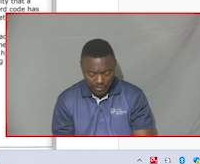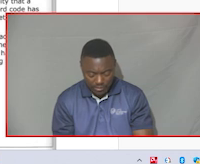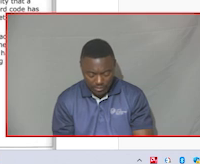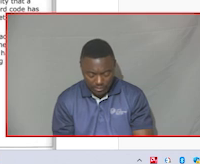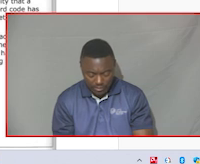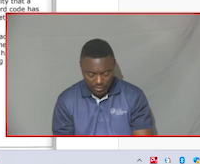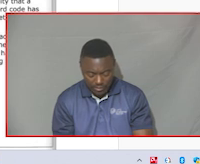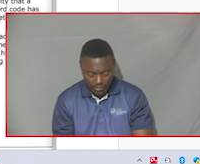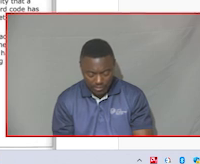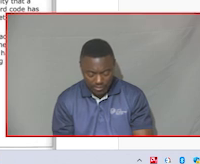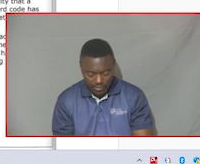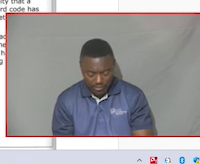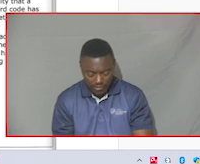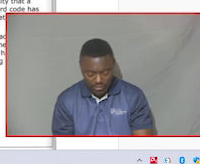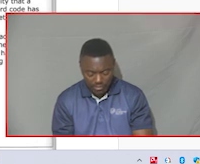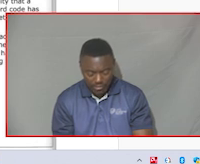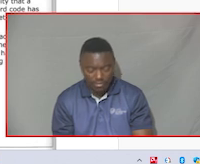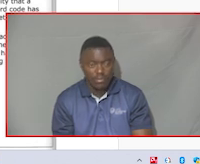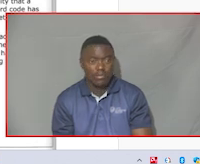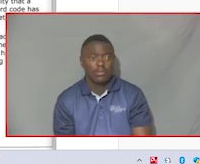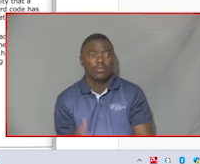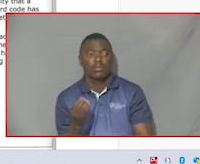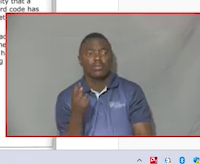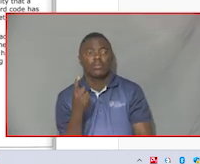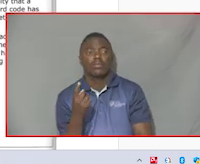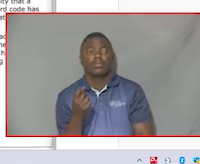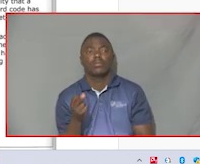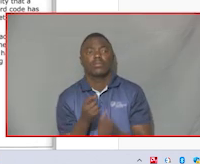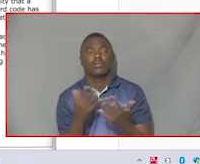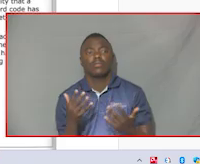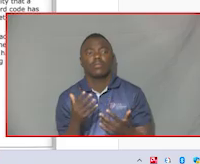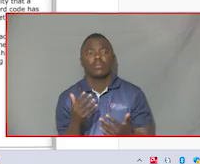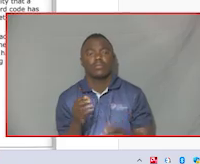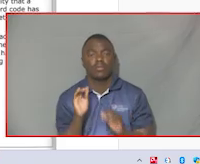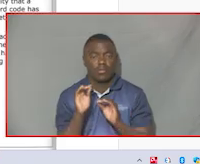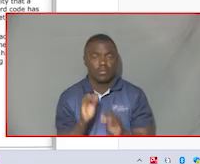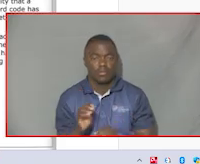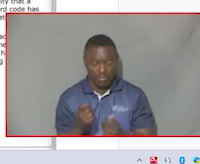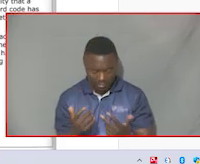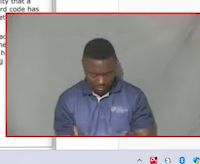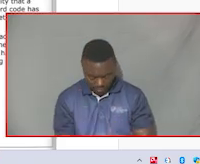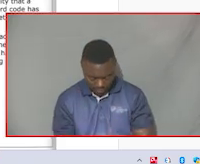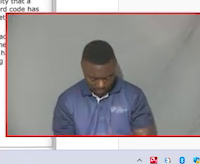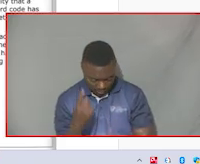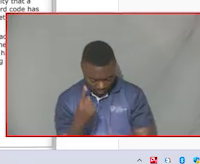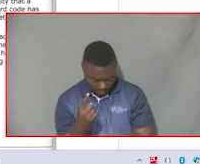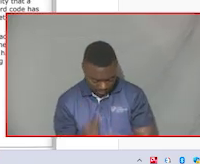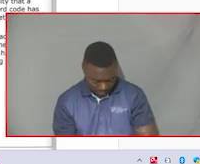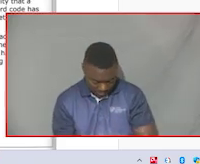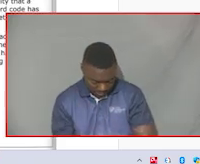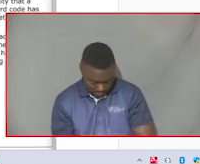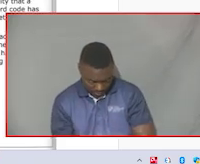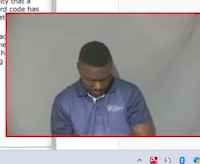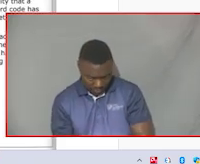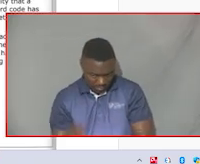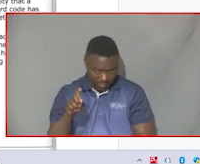you can only put the number 1. So how many digits can I put there? 1. And it